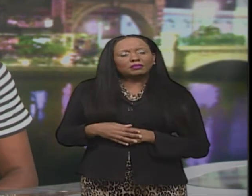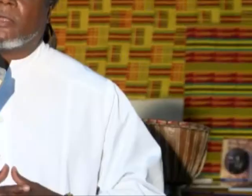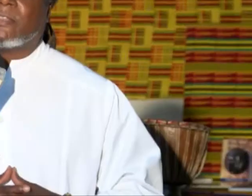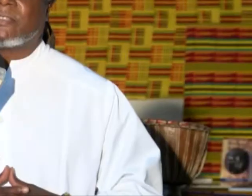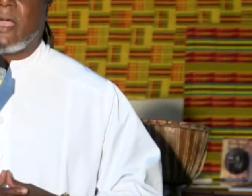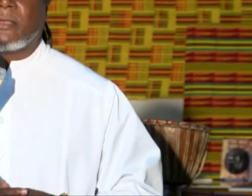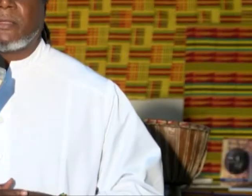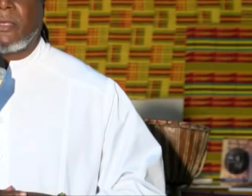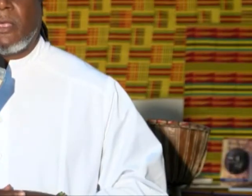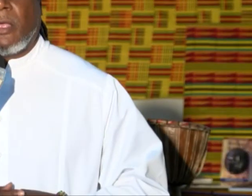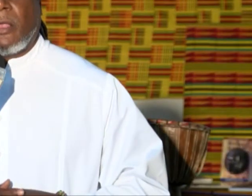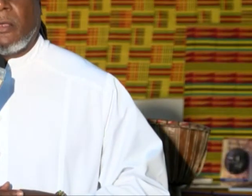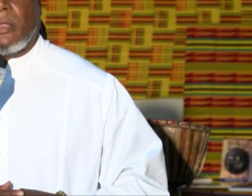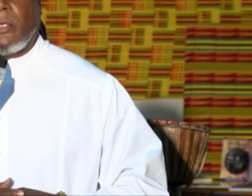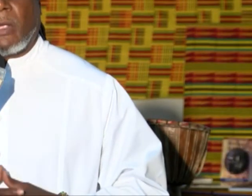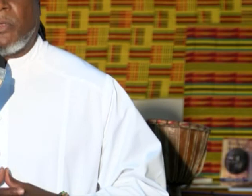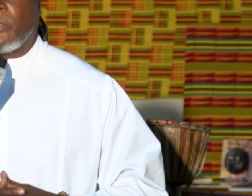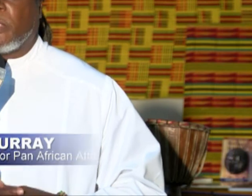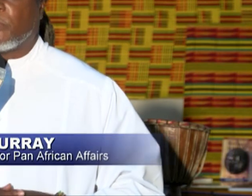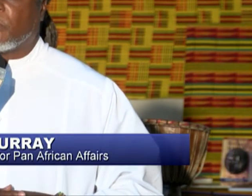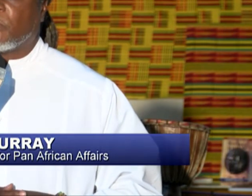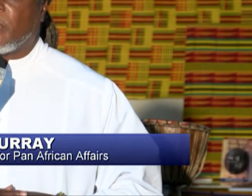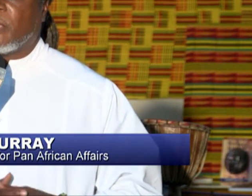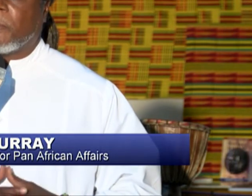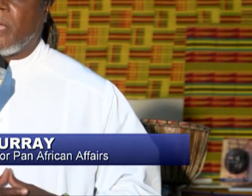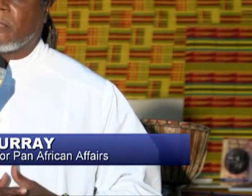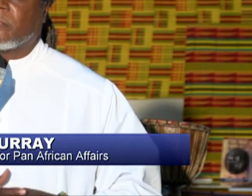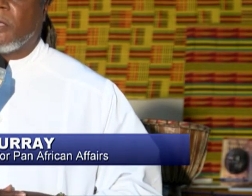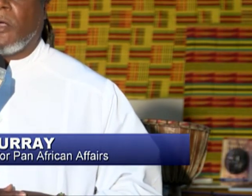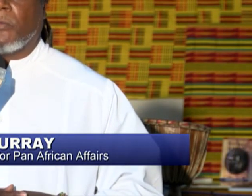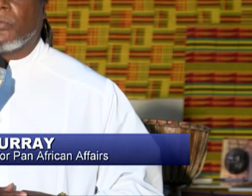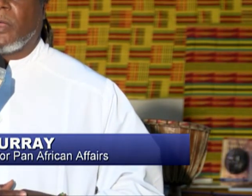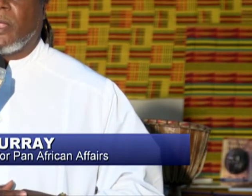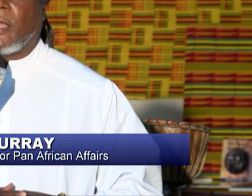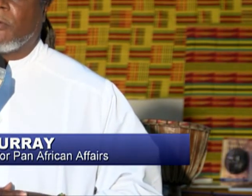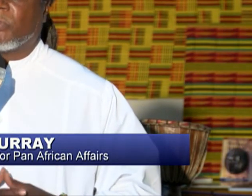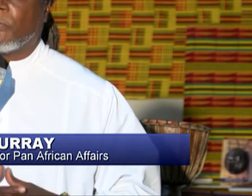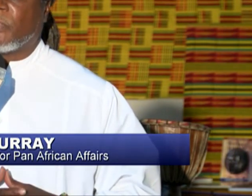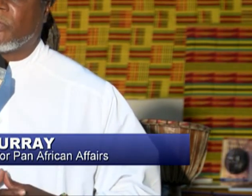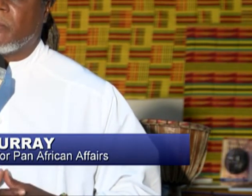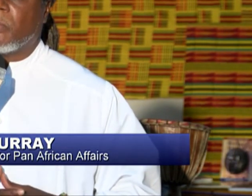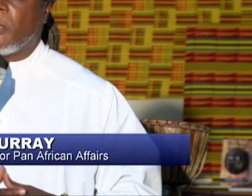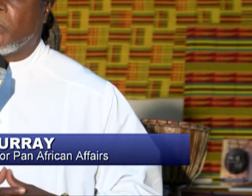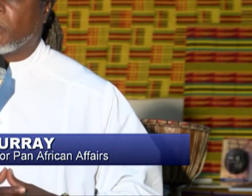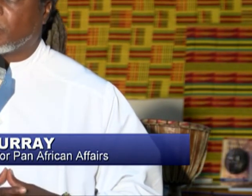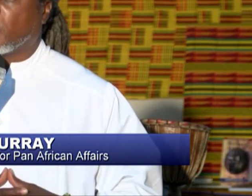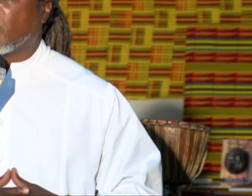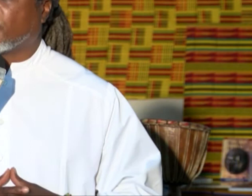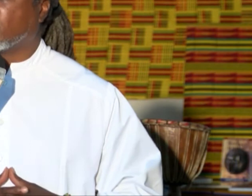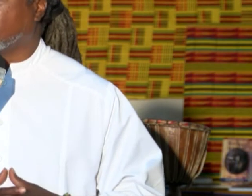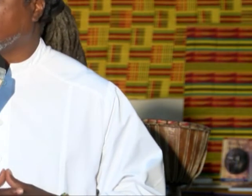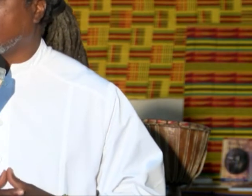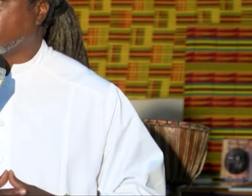fully understand the ramifications and impact of a lack of self-esteem among